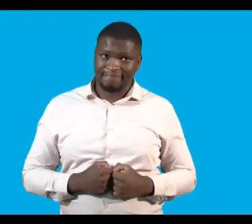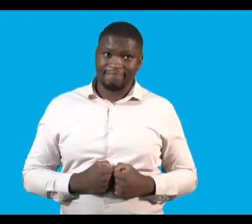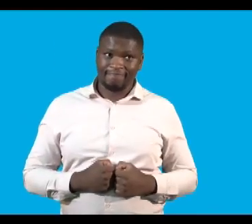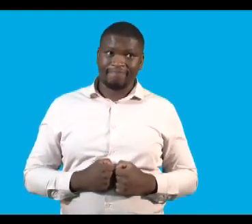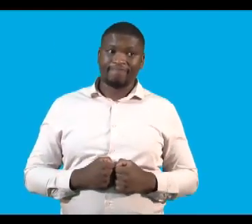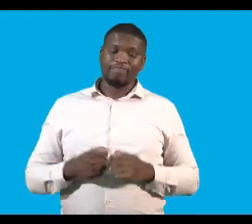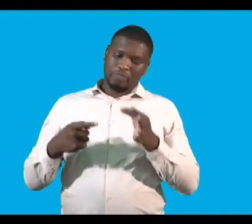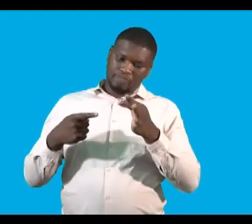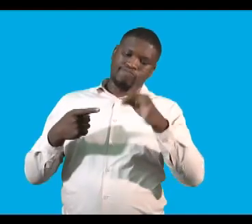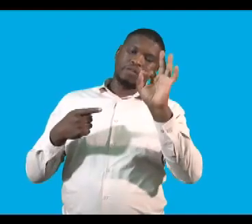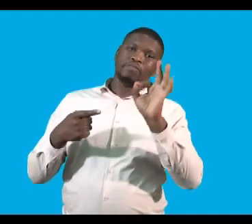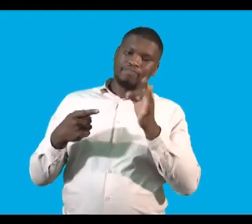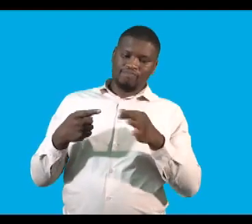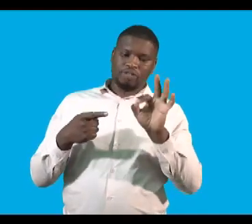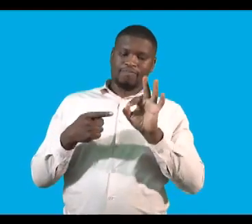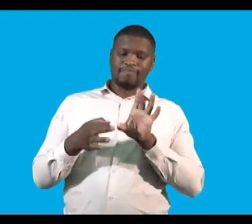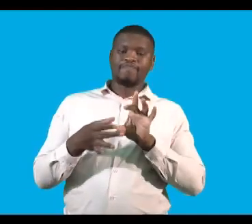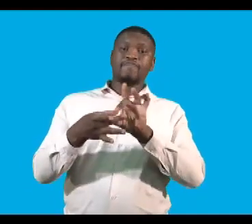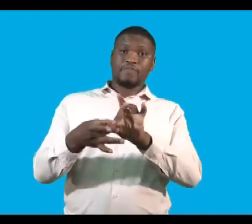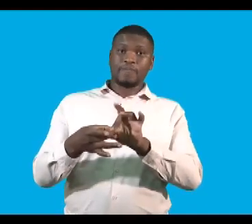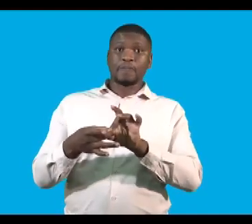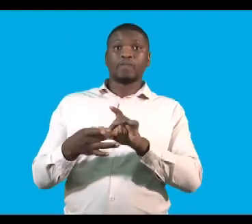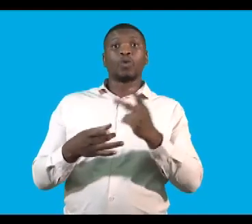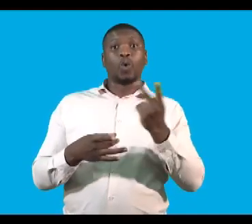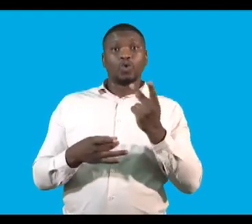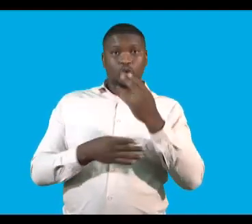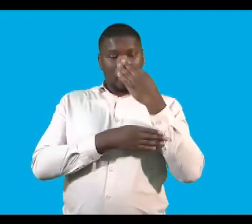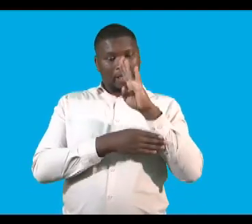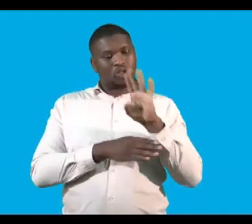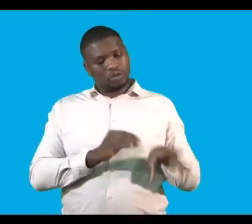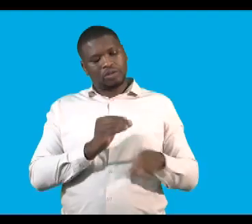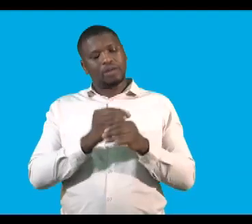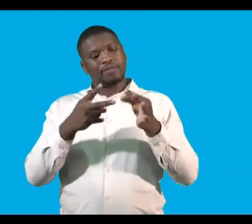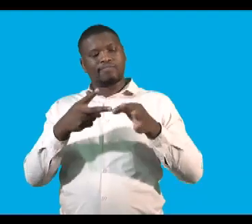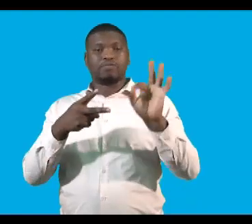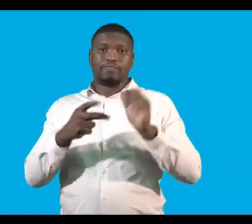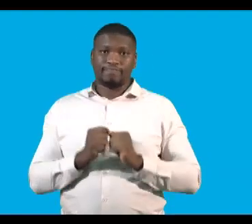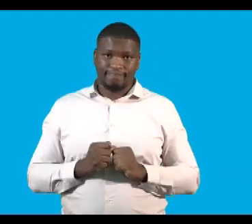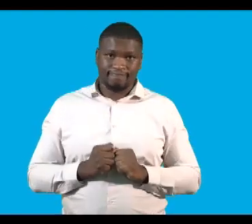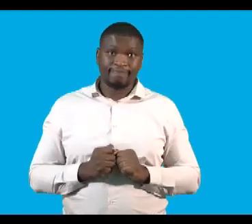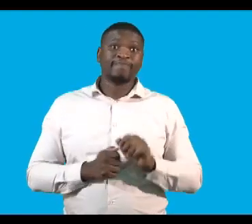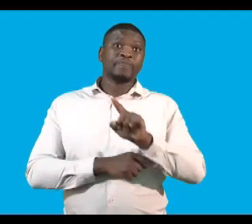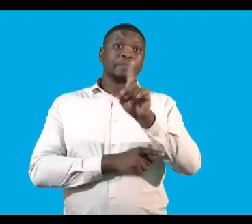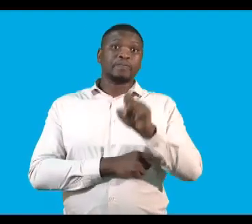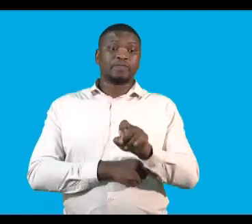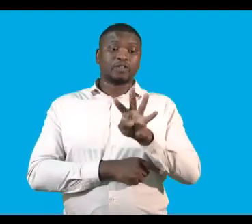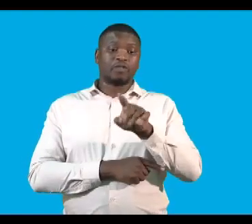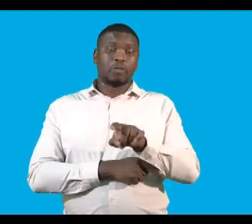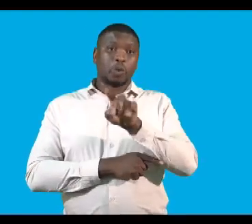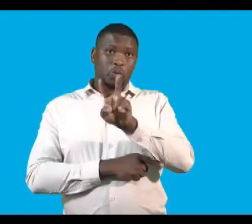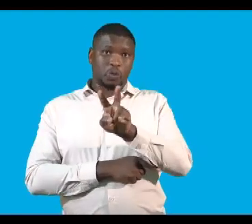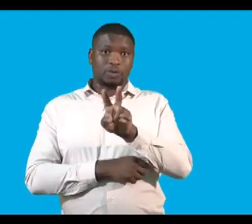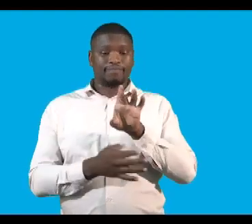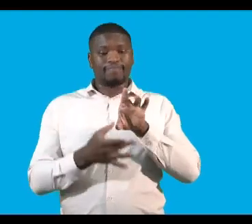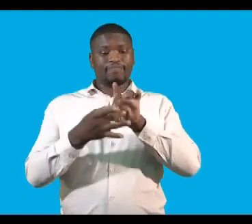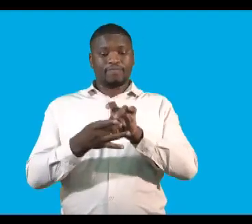ordeal. 1 mark for the reference and 1 mark for the attitude. Then 4.2, refer to